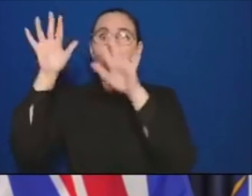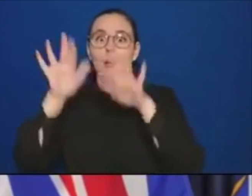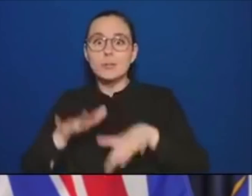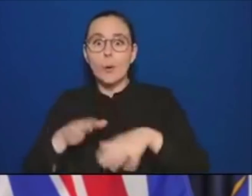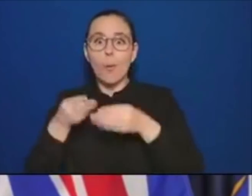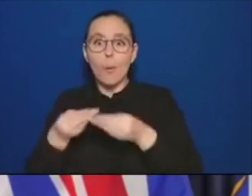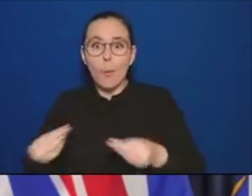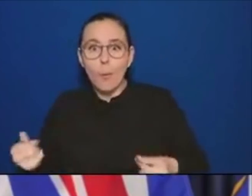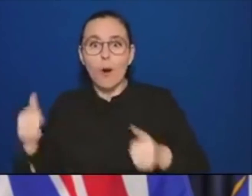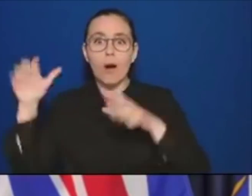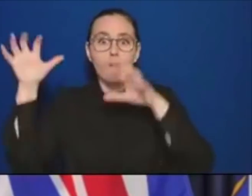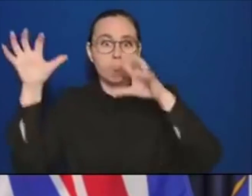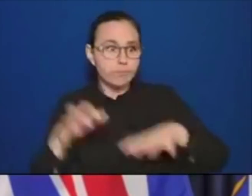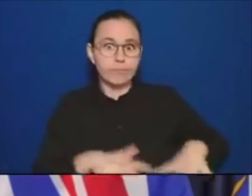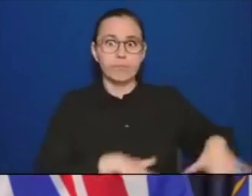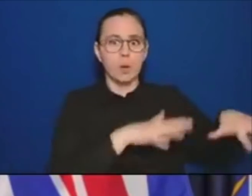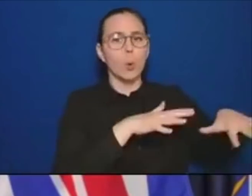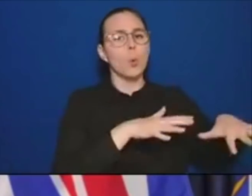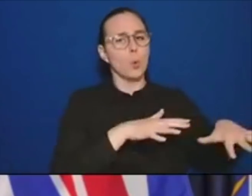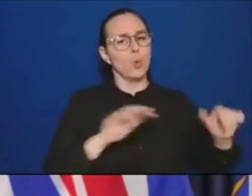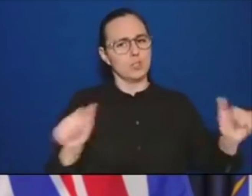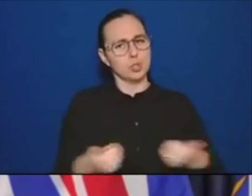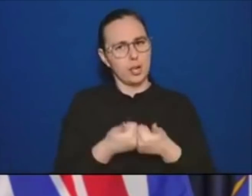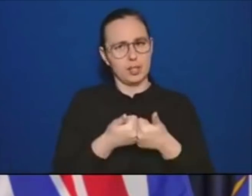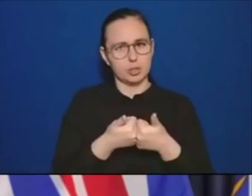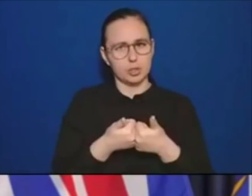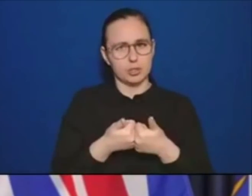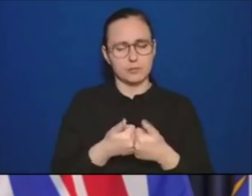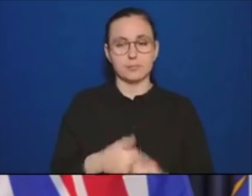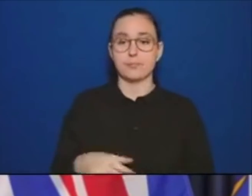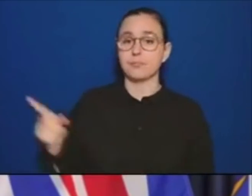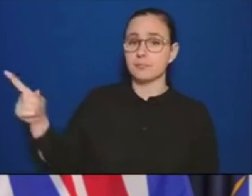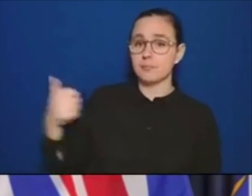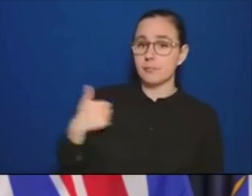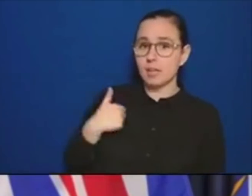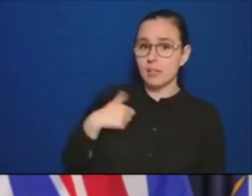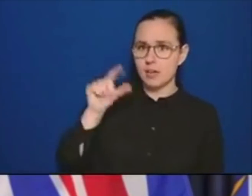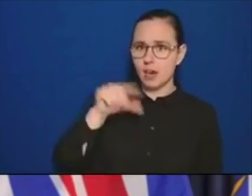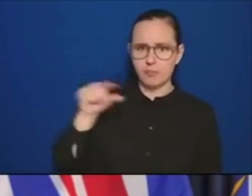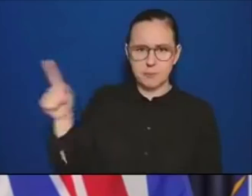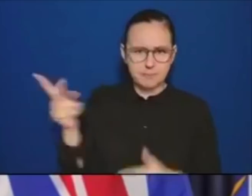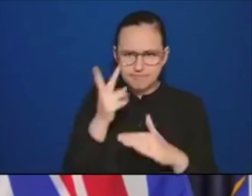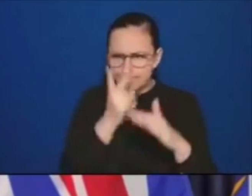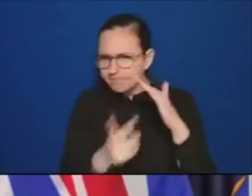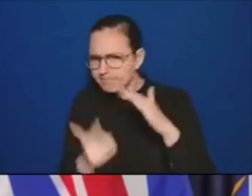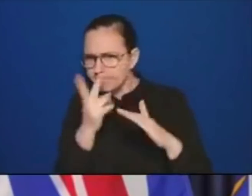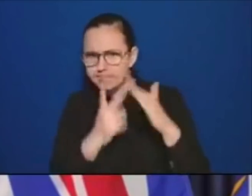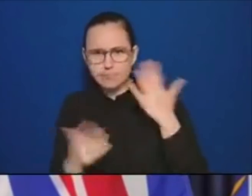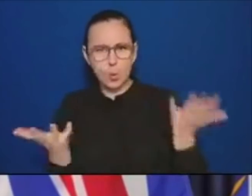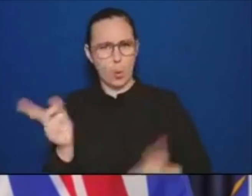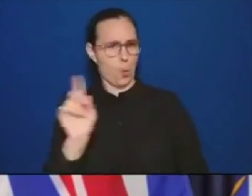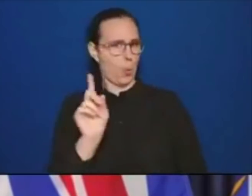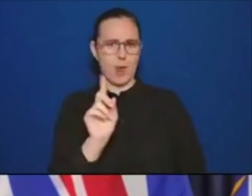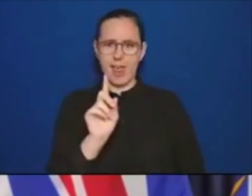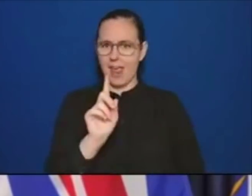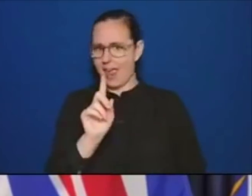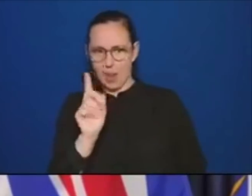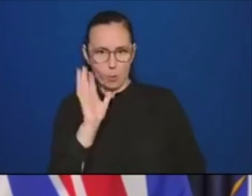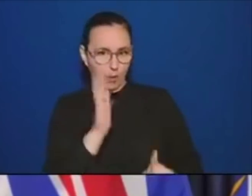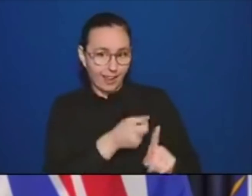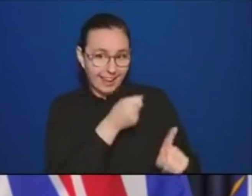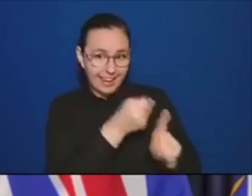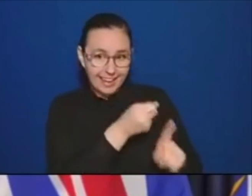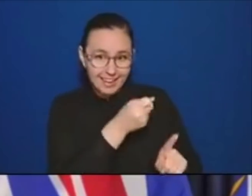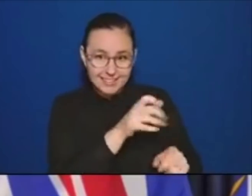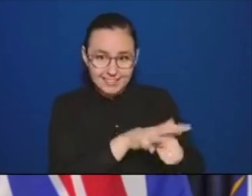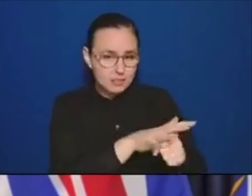Change Canada modelers are working hard to try to predict where these storms will strike and how severe they will be.